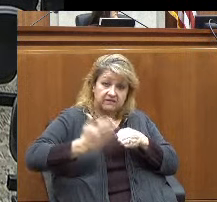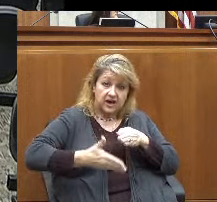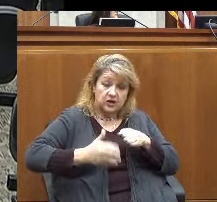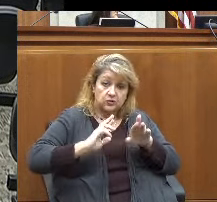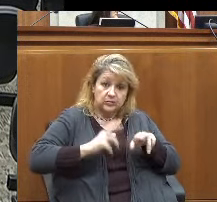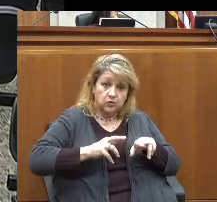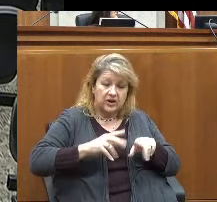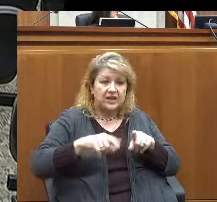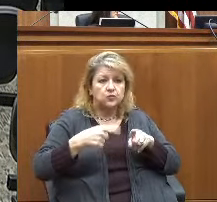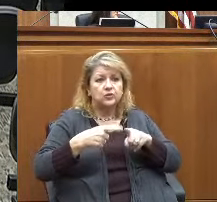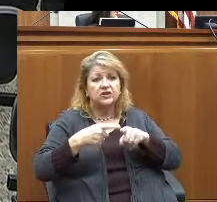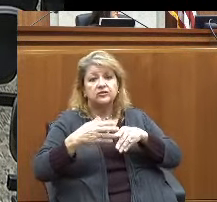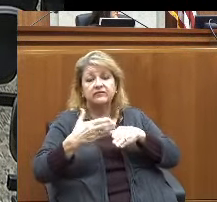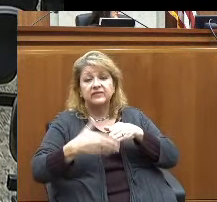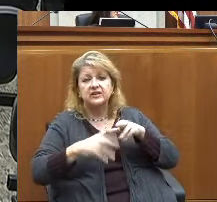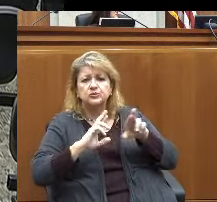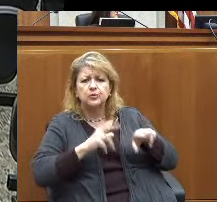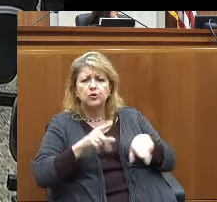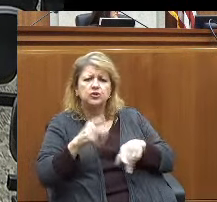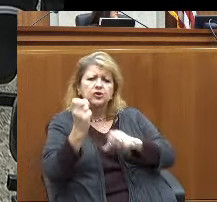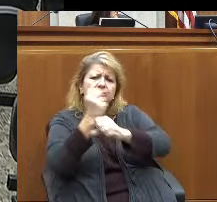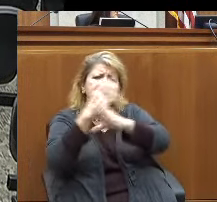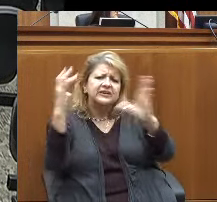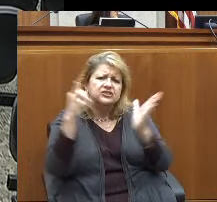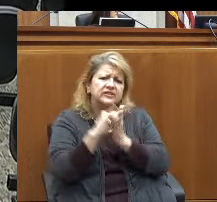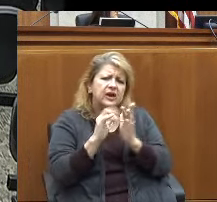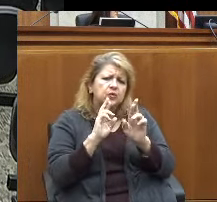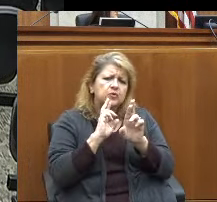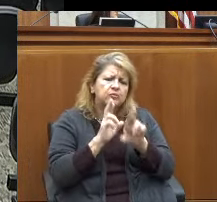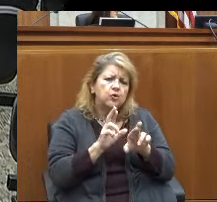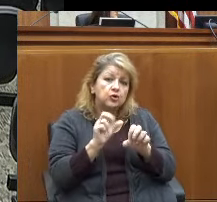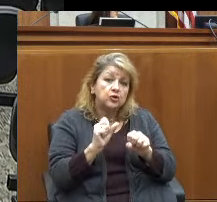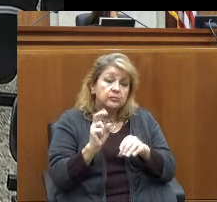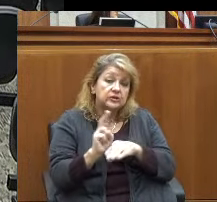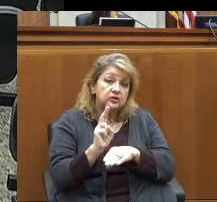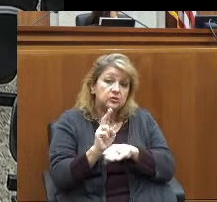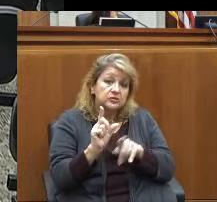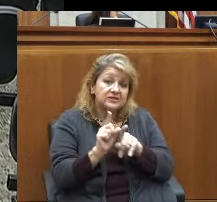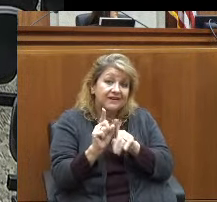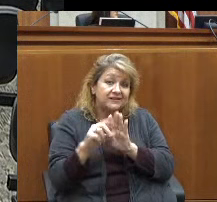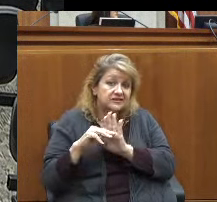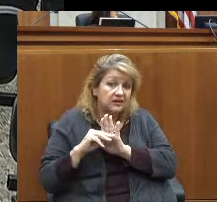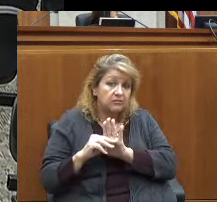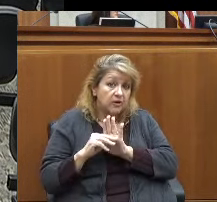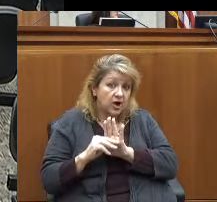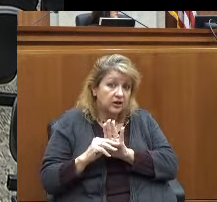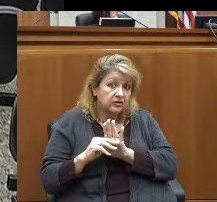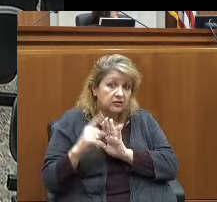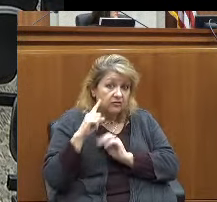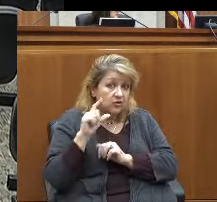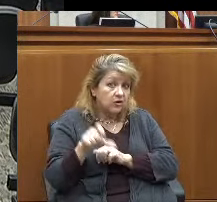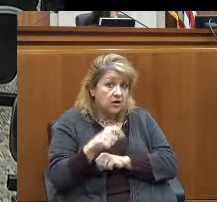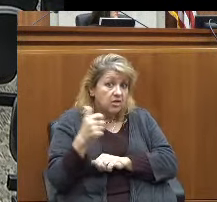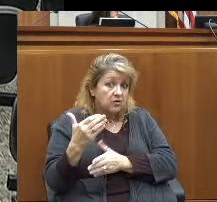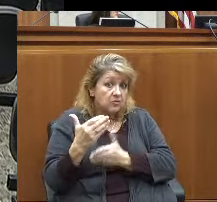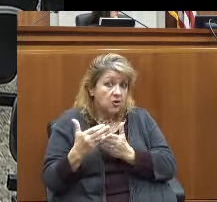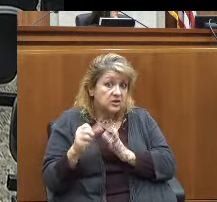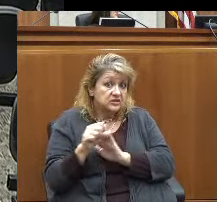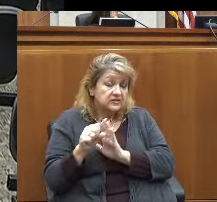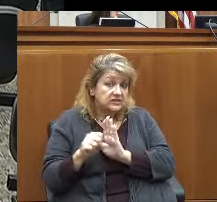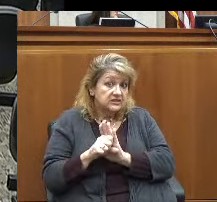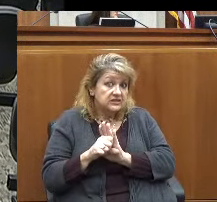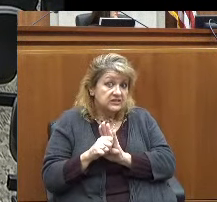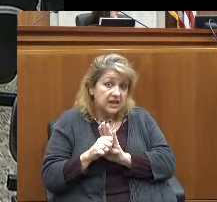you finish your report, do you envision that as something that could be used as a model for other parts of the